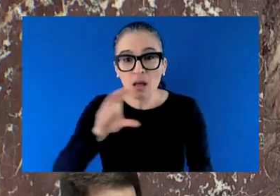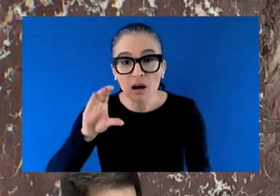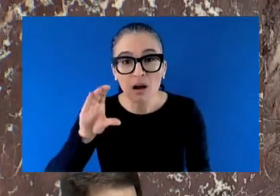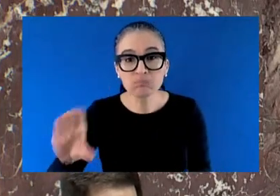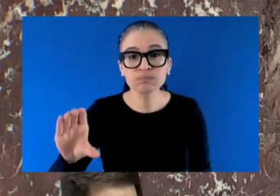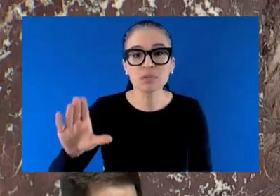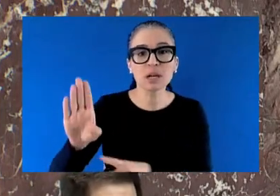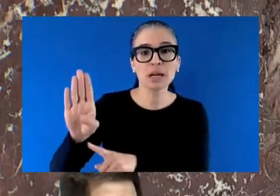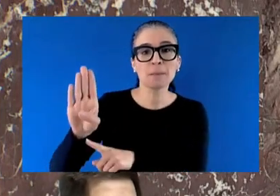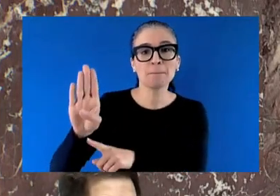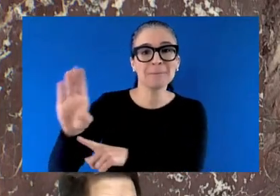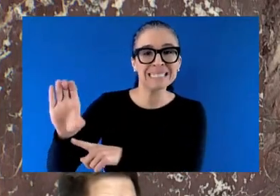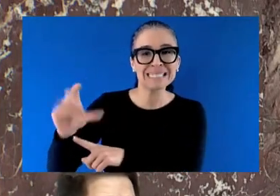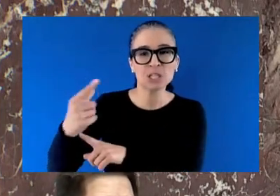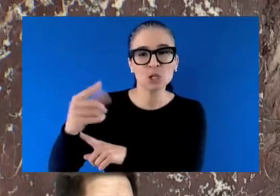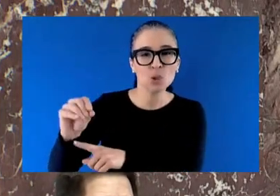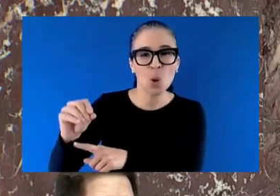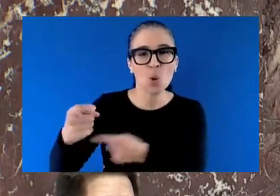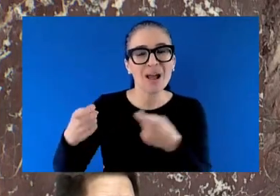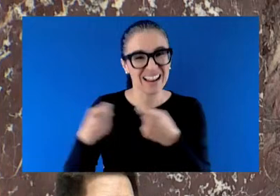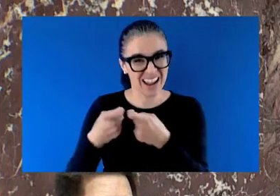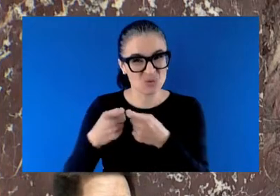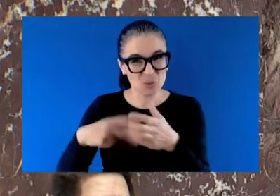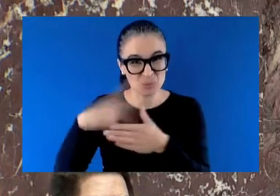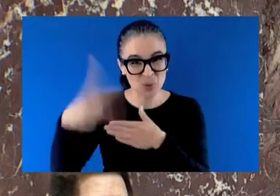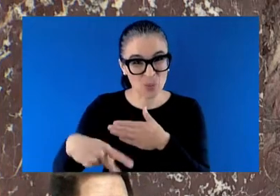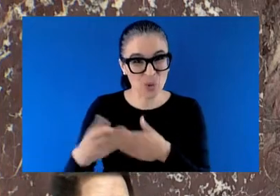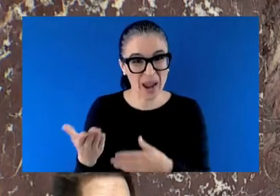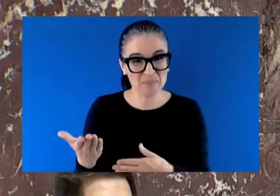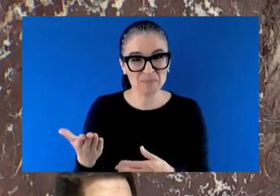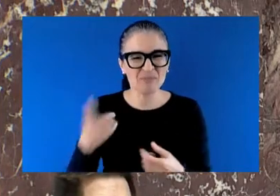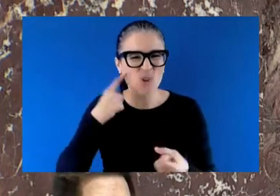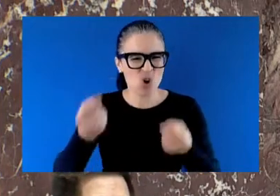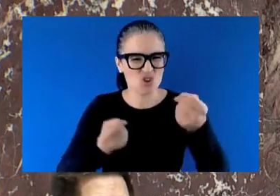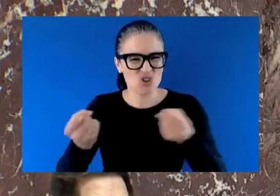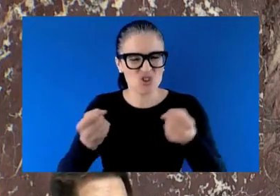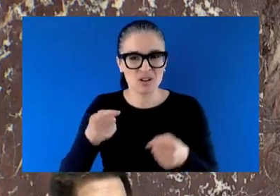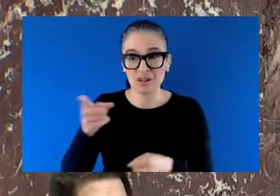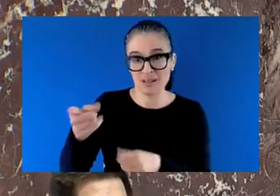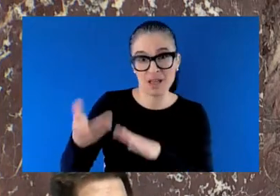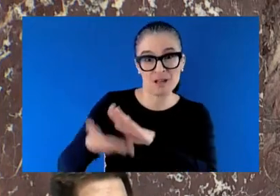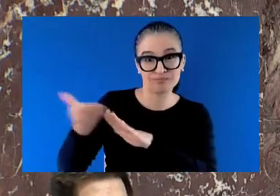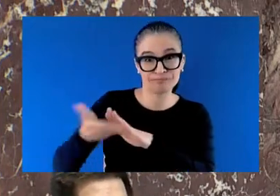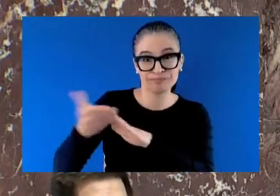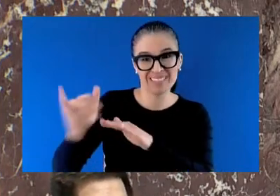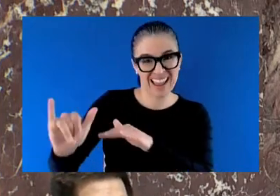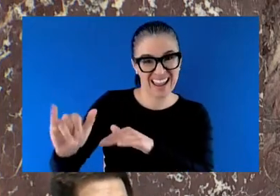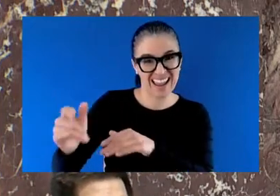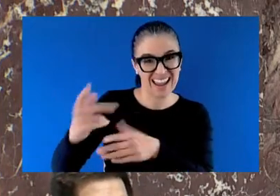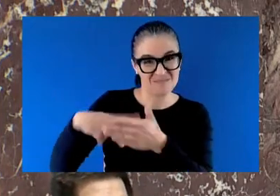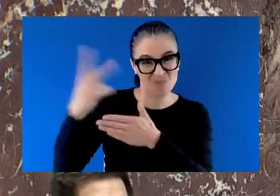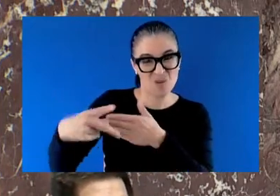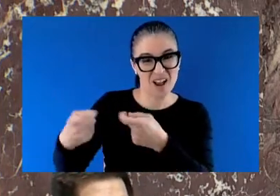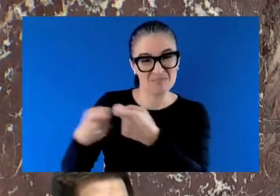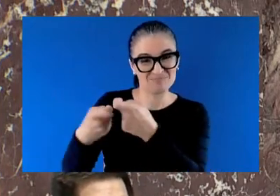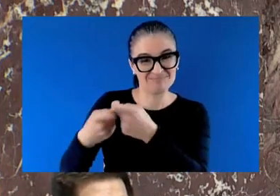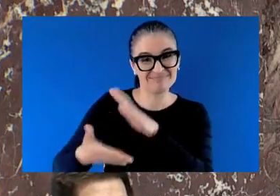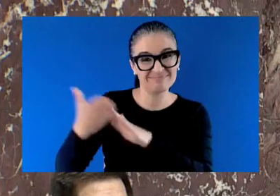fire for a kickback scheme. The NDP-appointed consultants overseeing the grant approvals are demanding